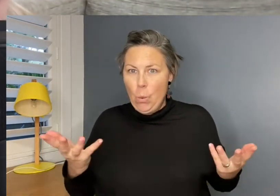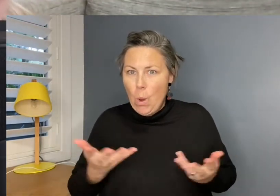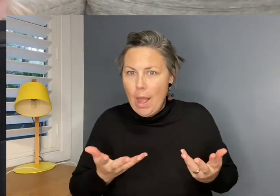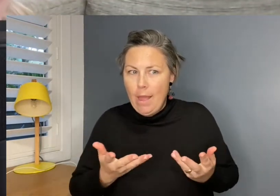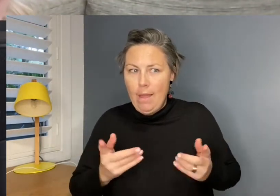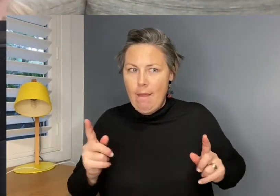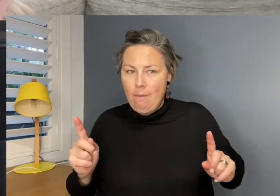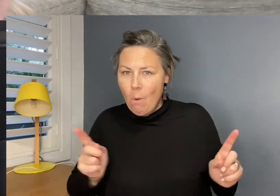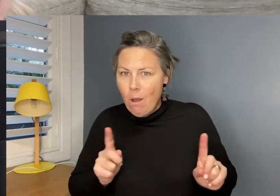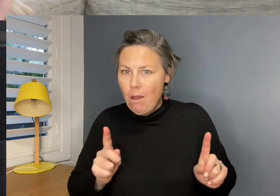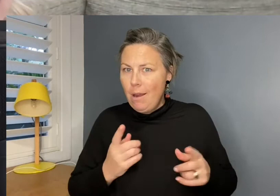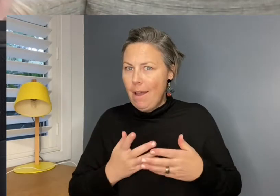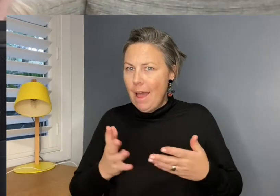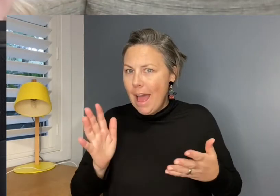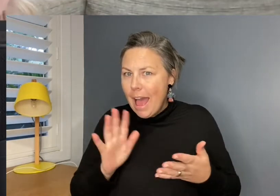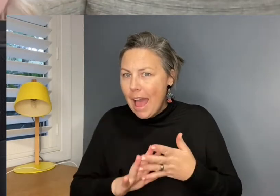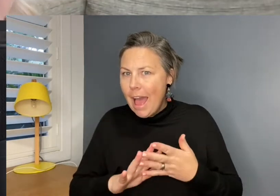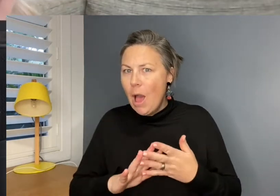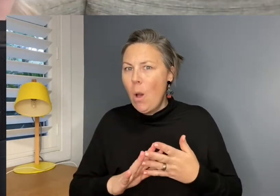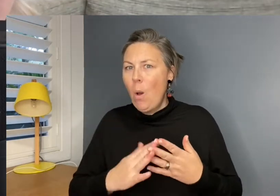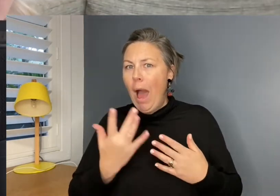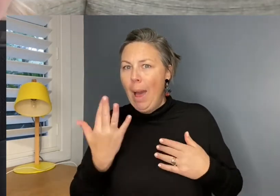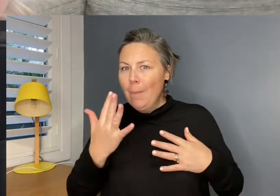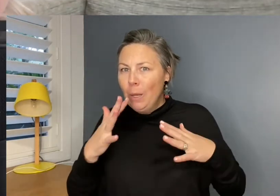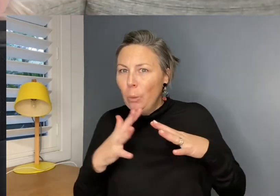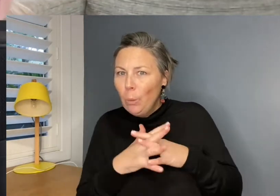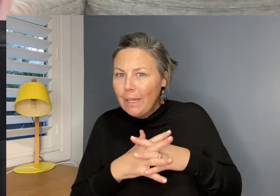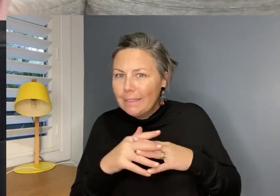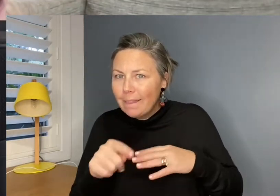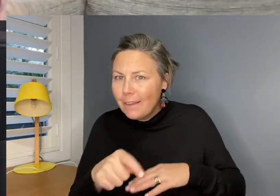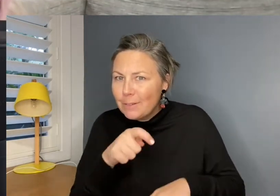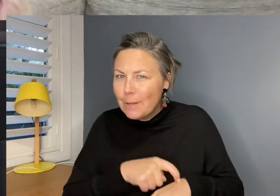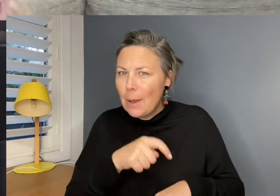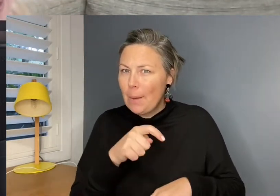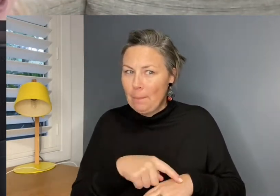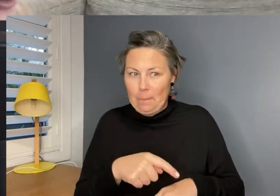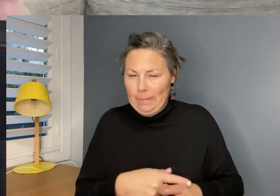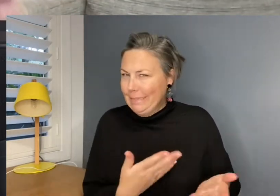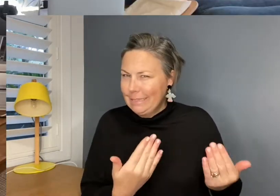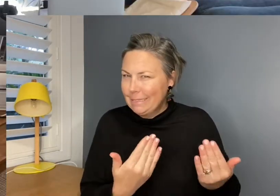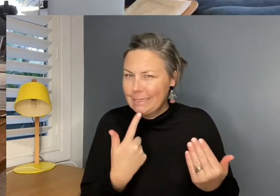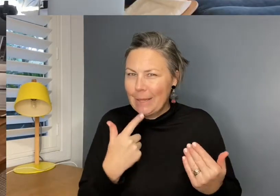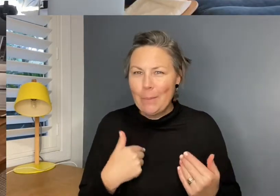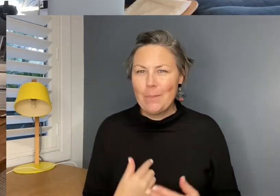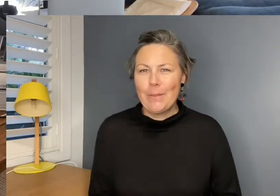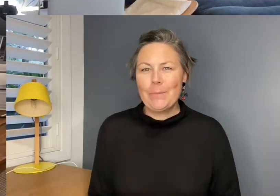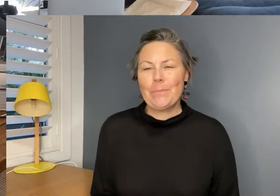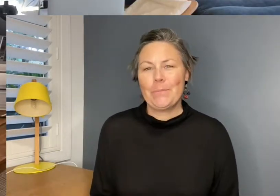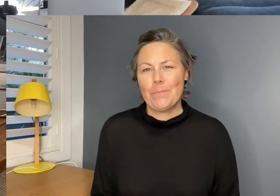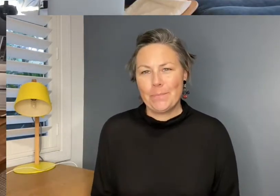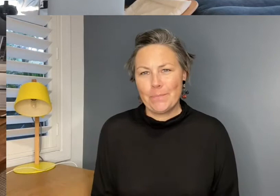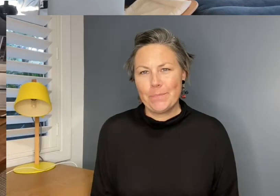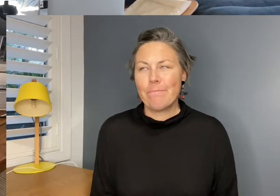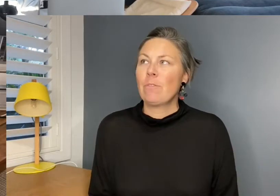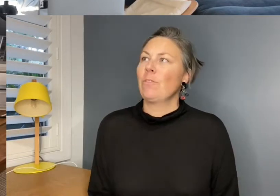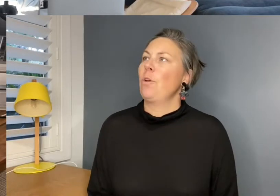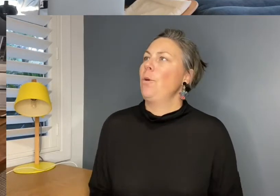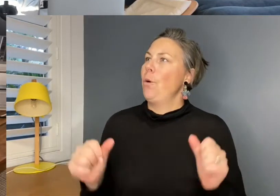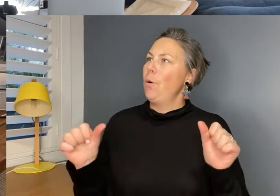happened? How many weeks along were you? Let's talk about all of it. Okay,